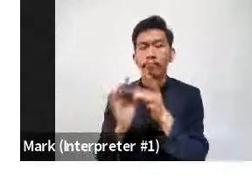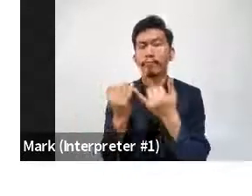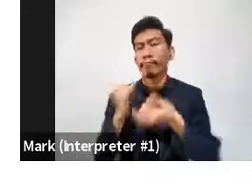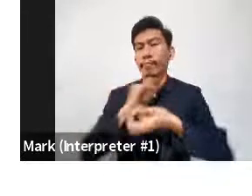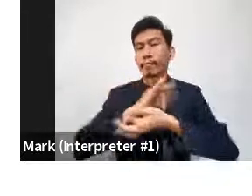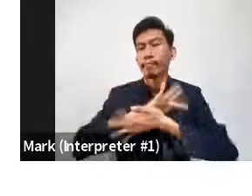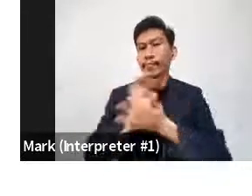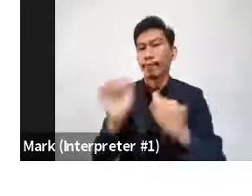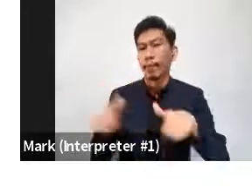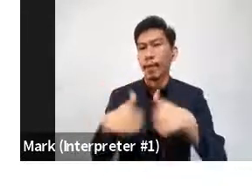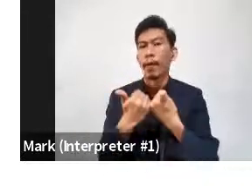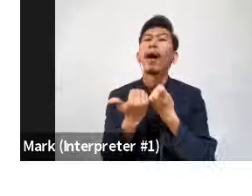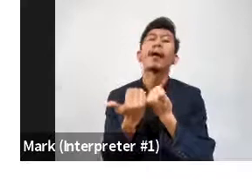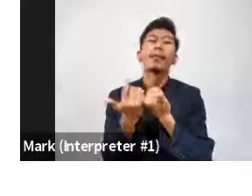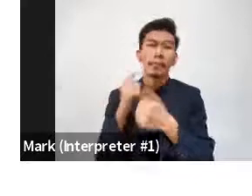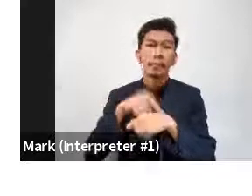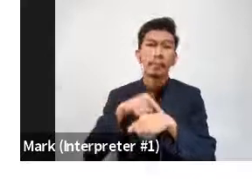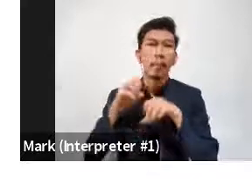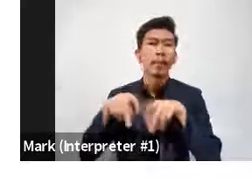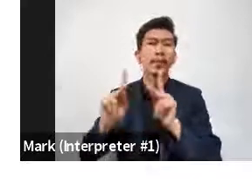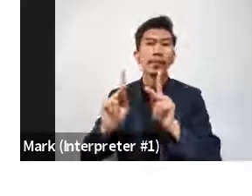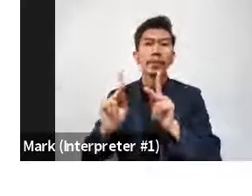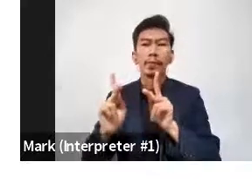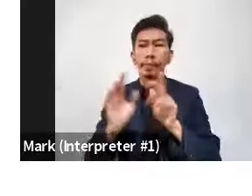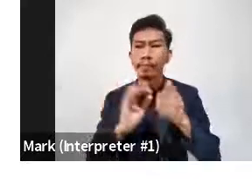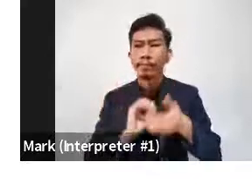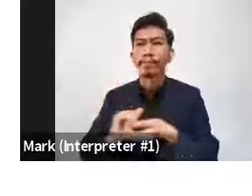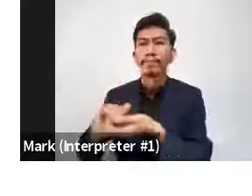as an opportunity to raise this issue of a whole of society approach.